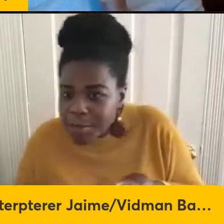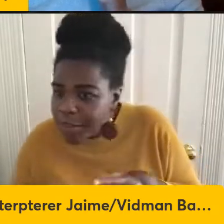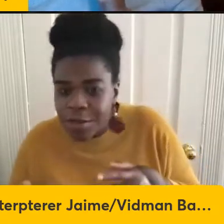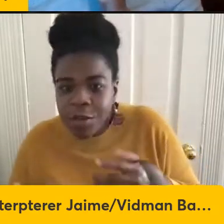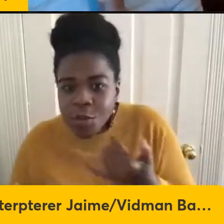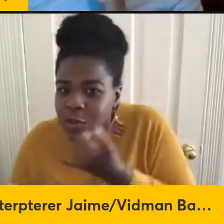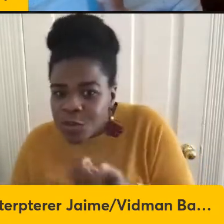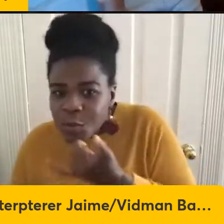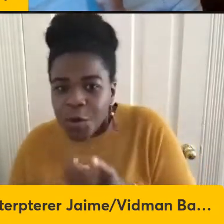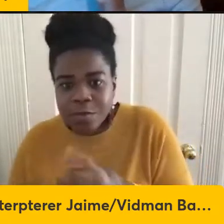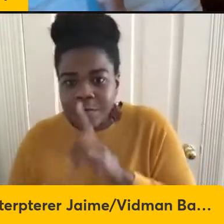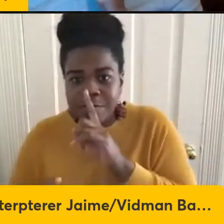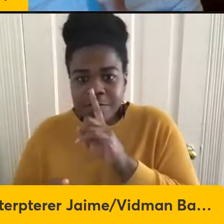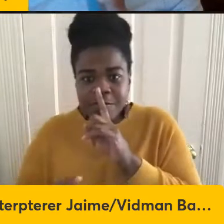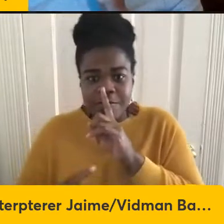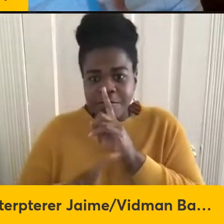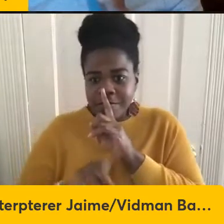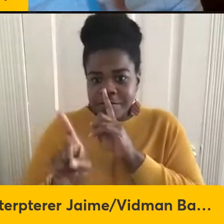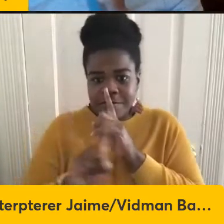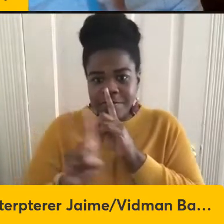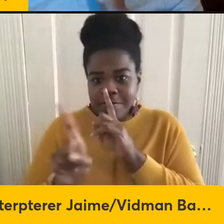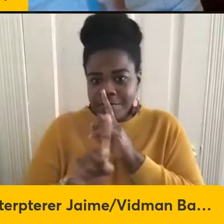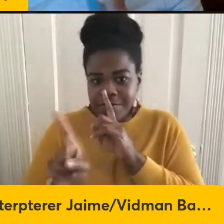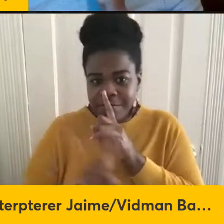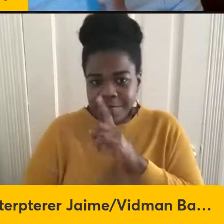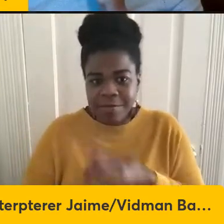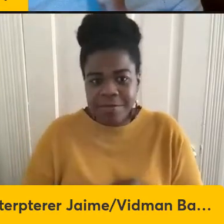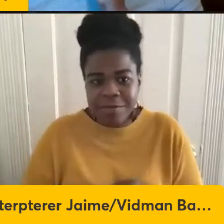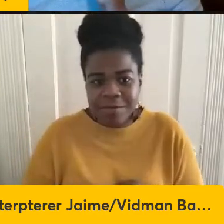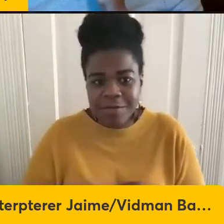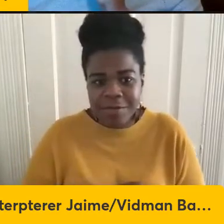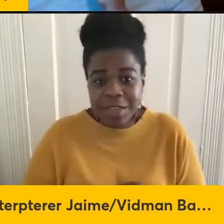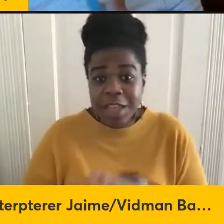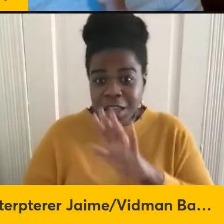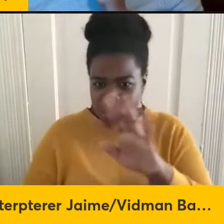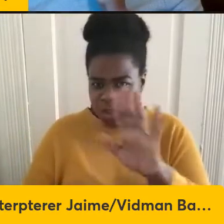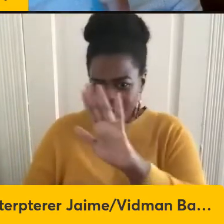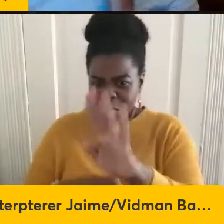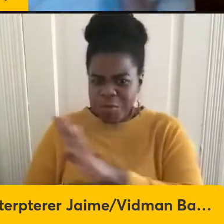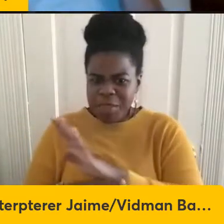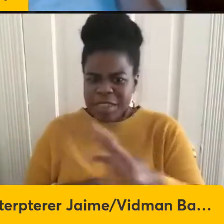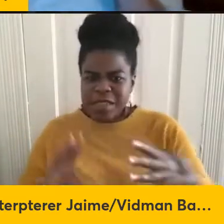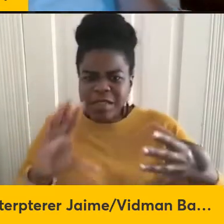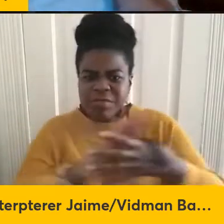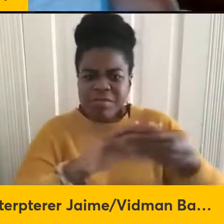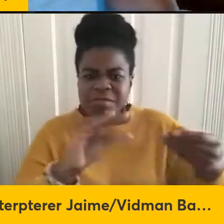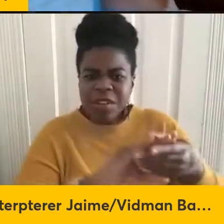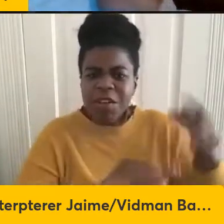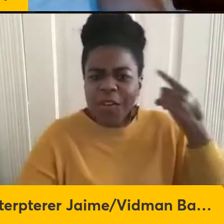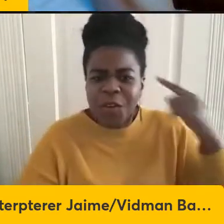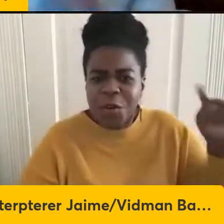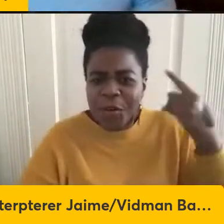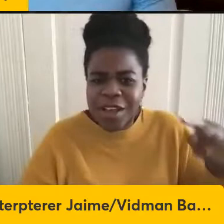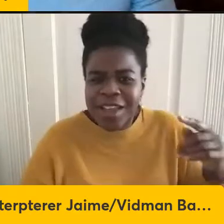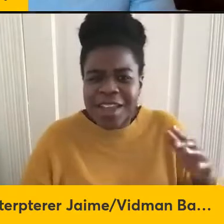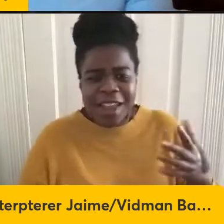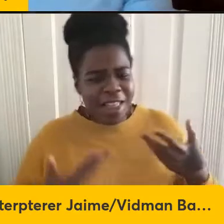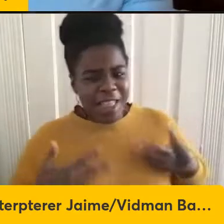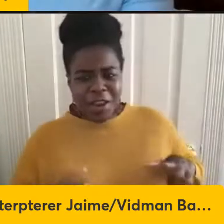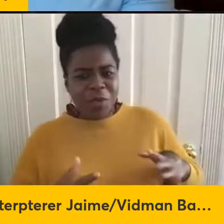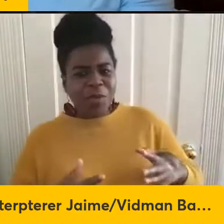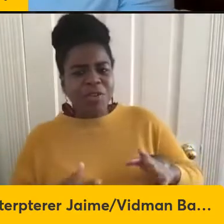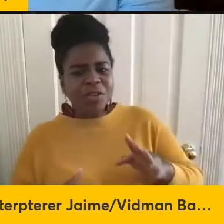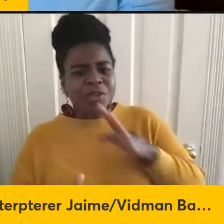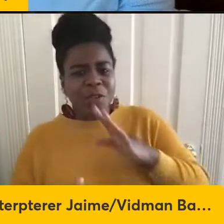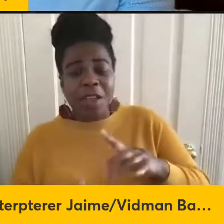or it's like, why are you airing your business to everybody? They don't want people to talk. And if someone gets cancer,